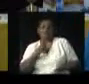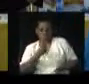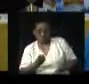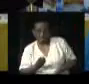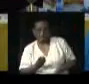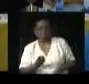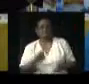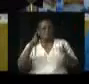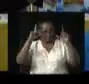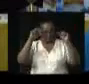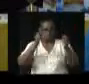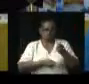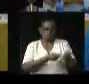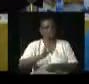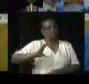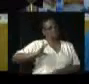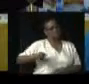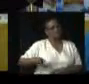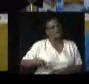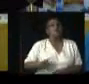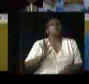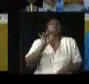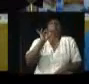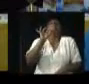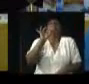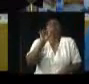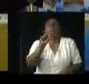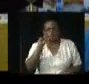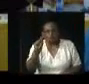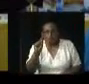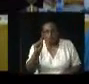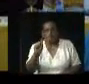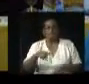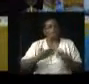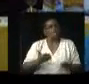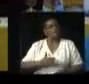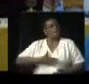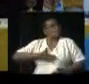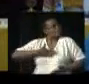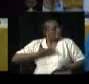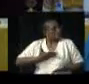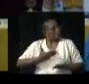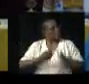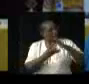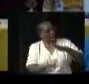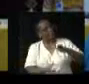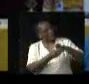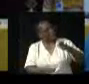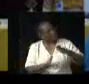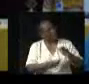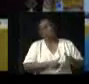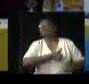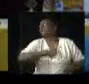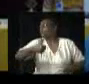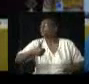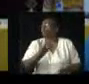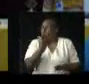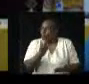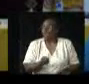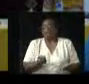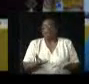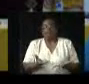Director of the Foundation, speaks of a very special moment, because there is a great need for such a printer.